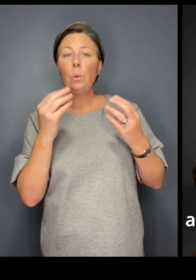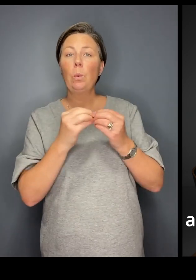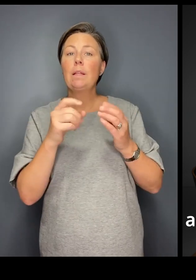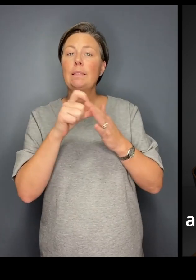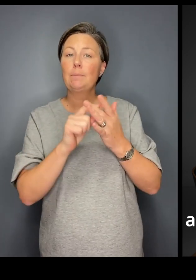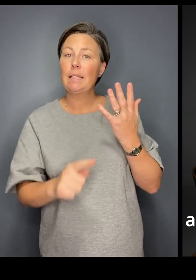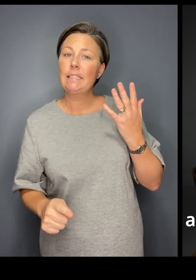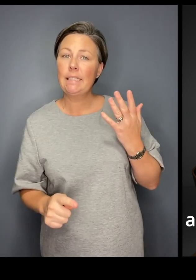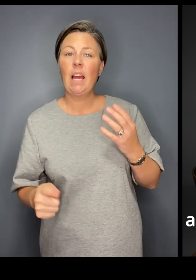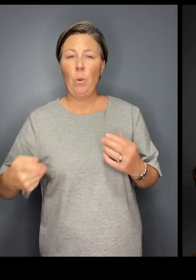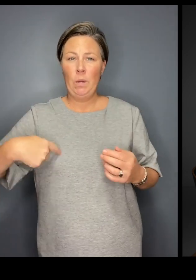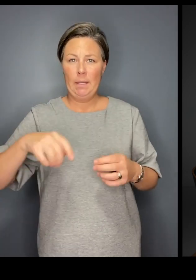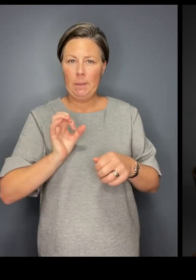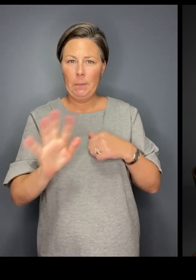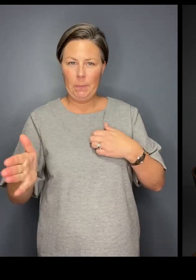great managers,